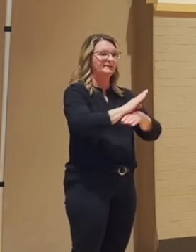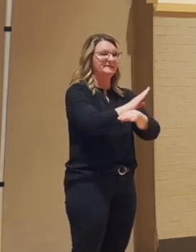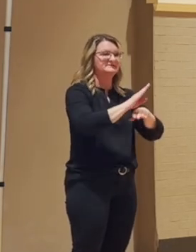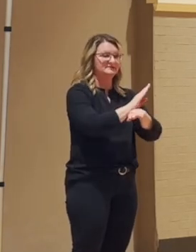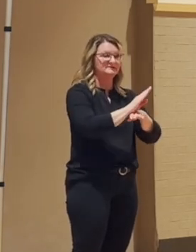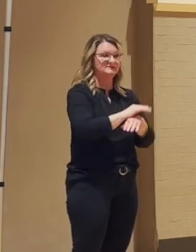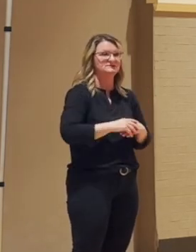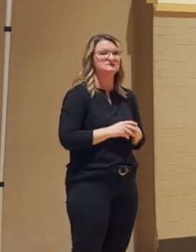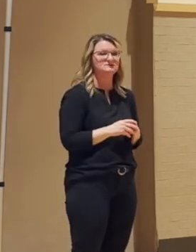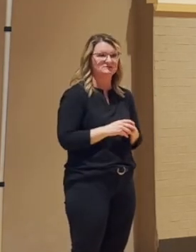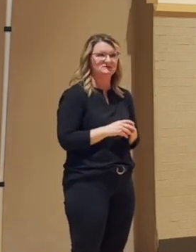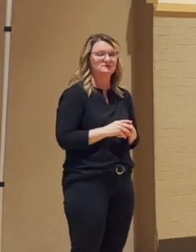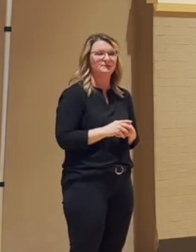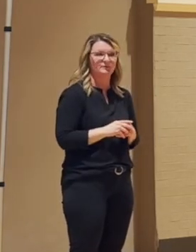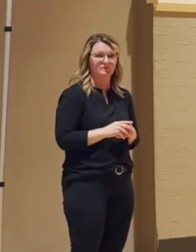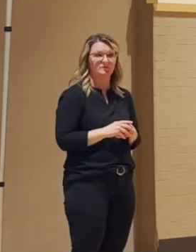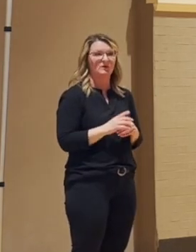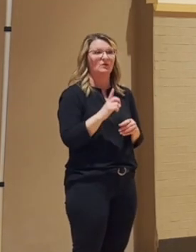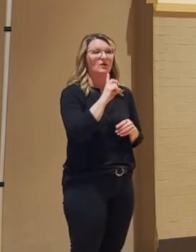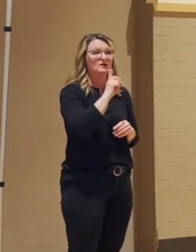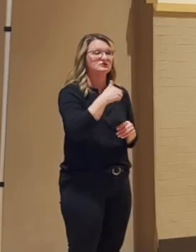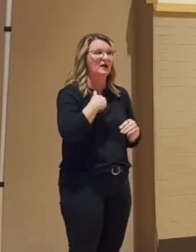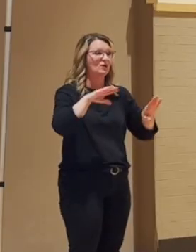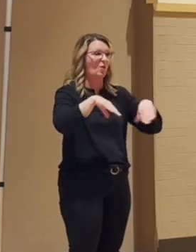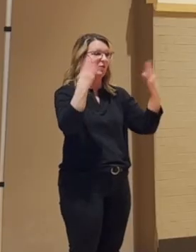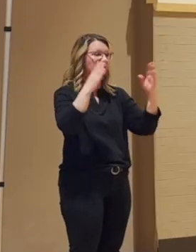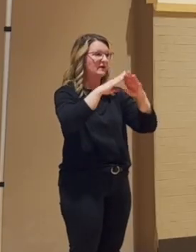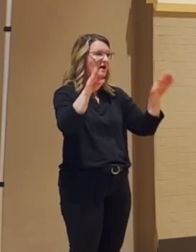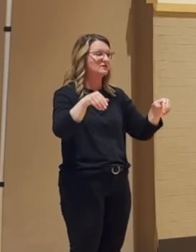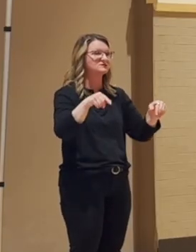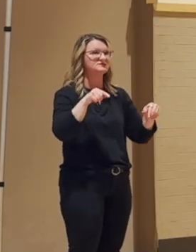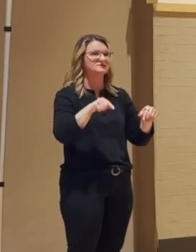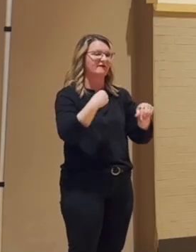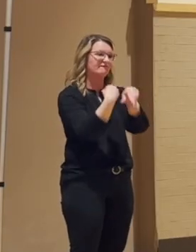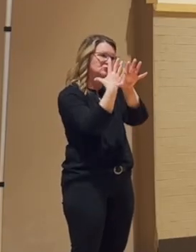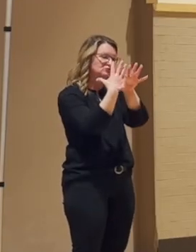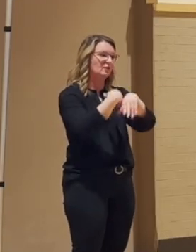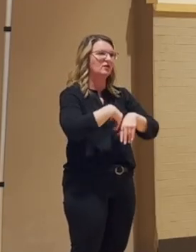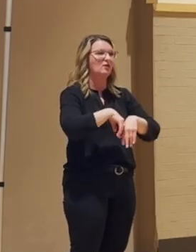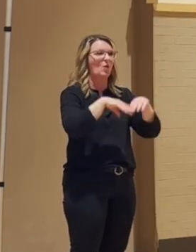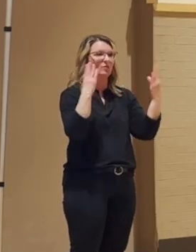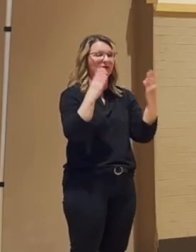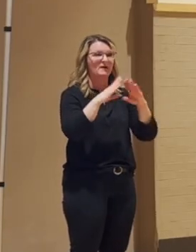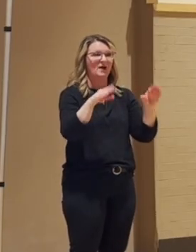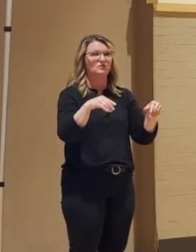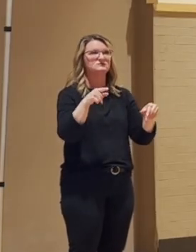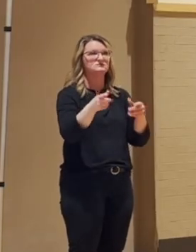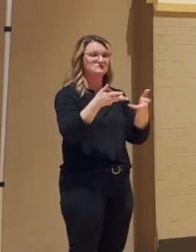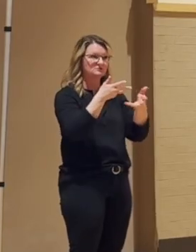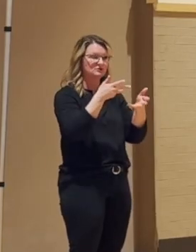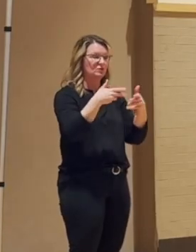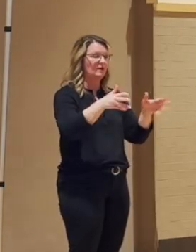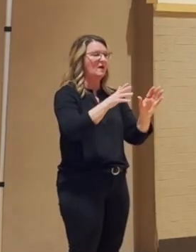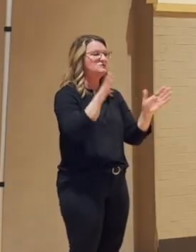enterprises. We actually had open houses, so they were virtual, but we had virtual open houses to allow